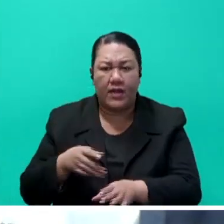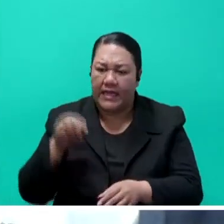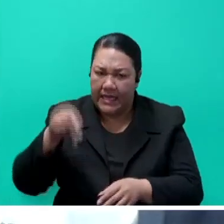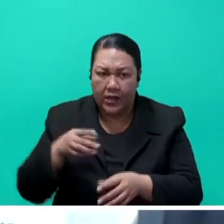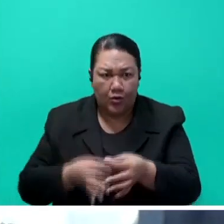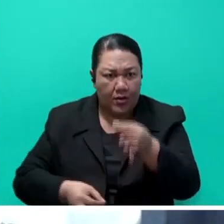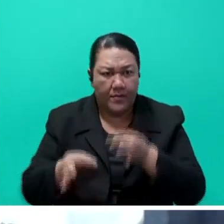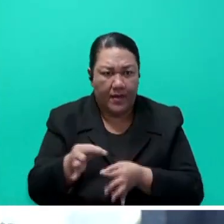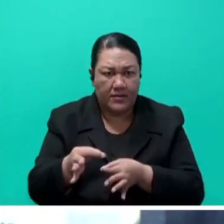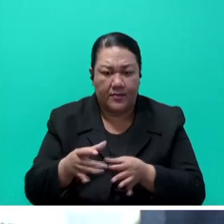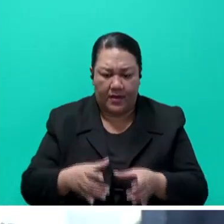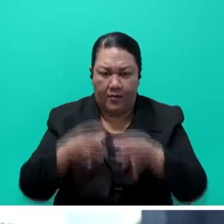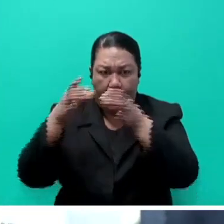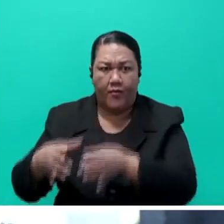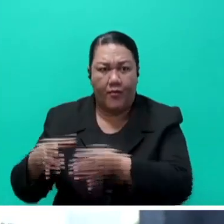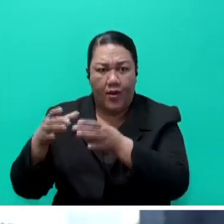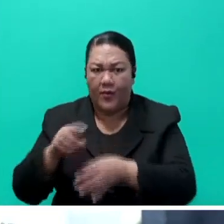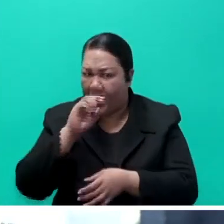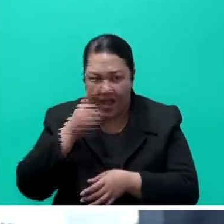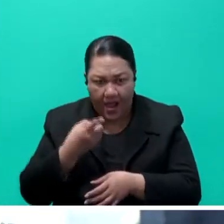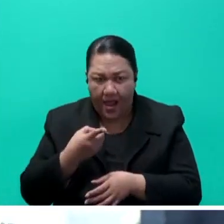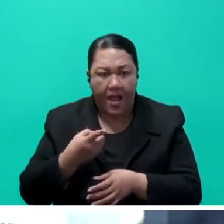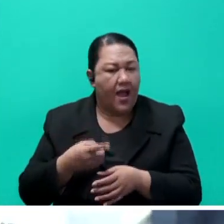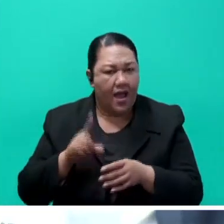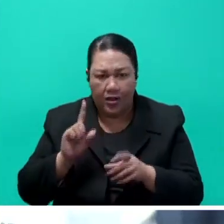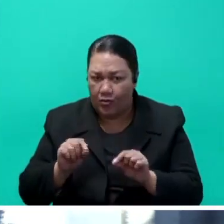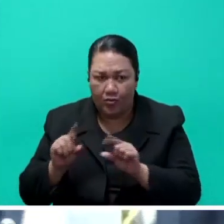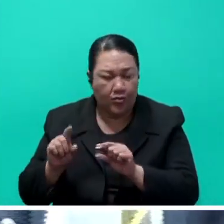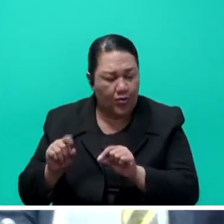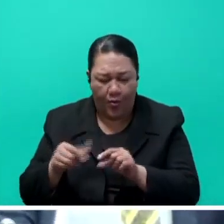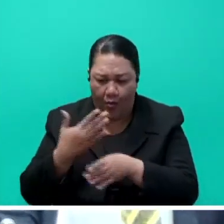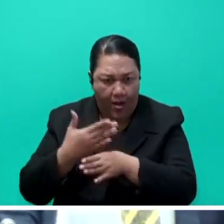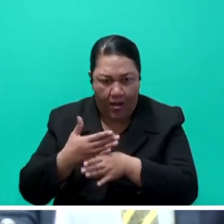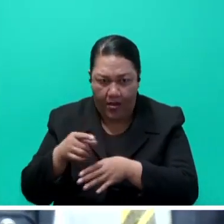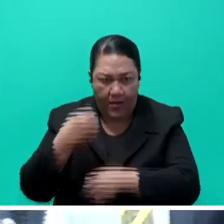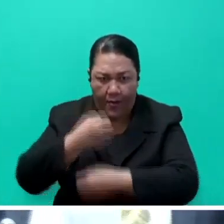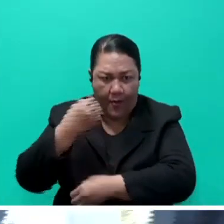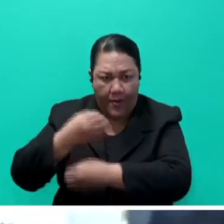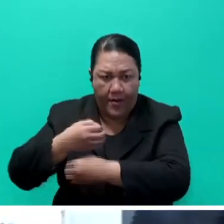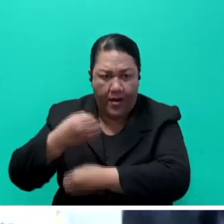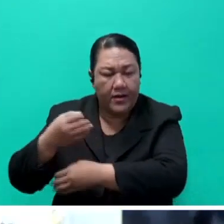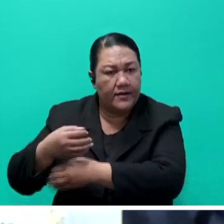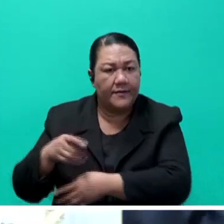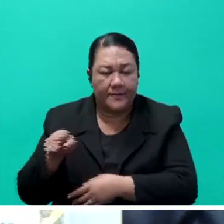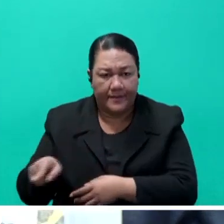Currently, we just cannot push these boilers to the optimum operating capacity, but to run well